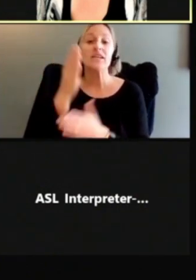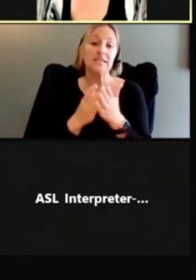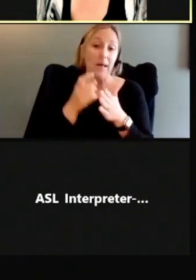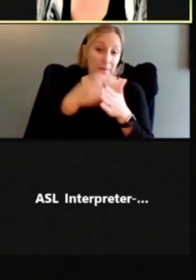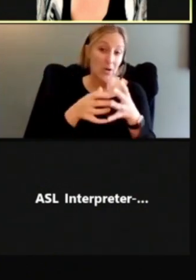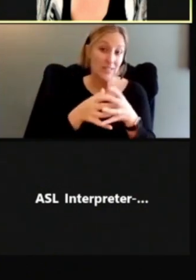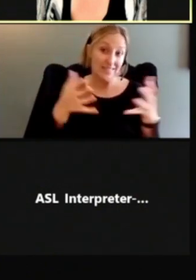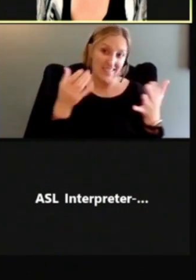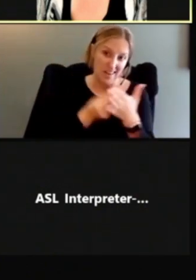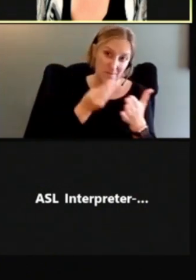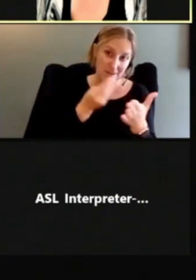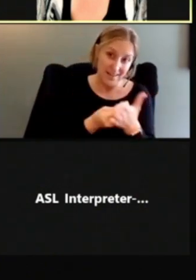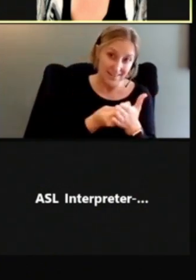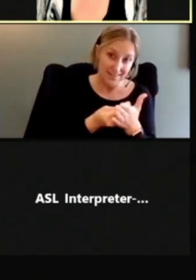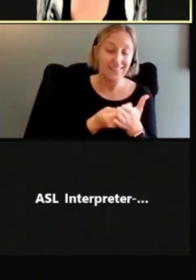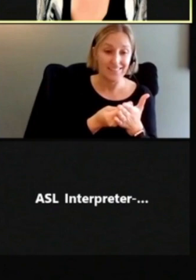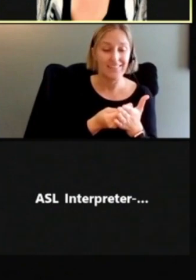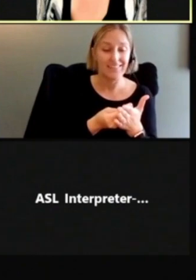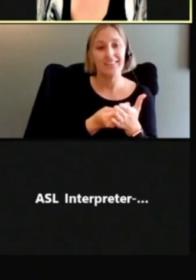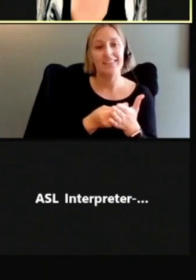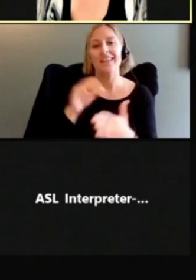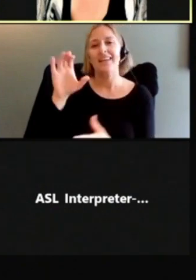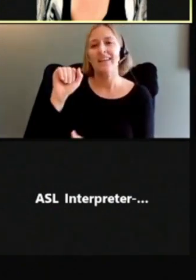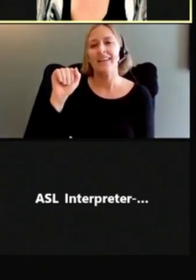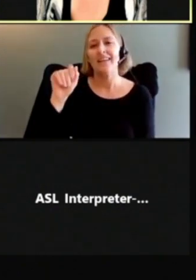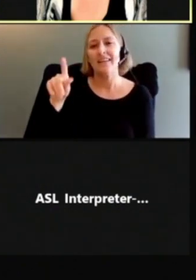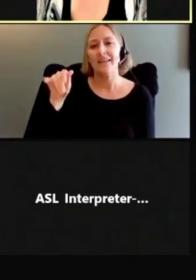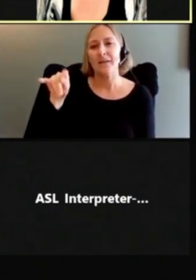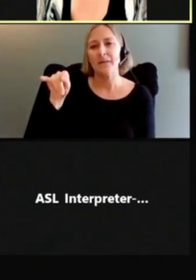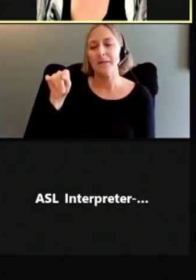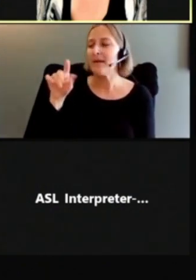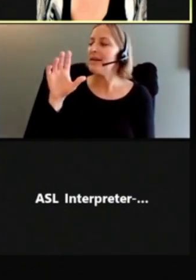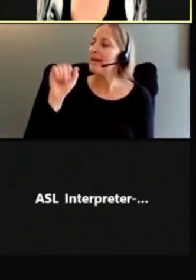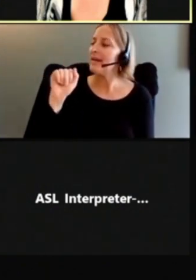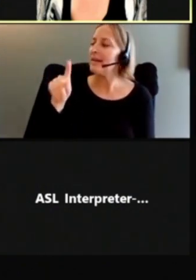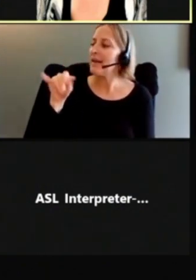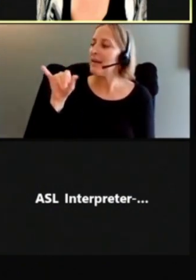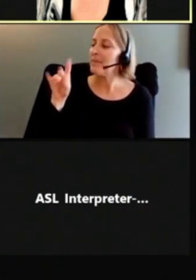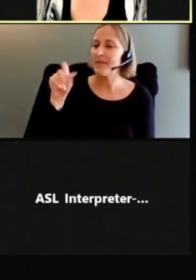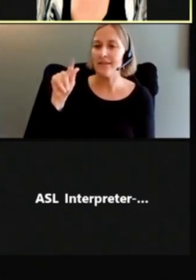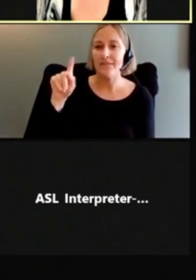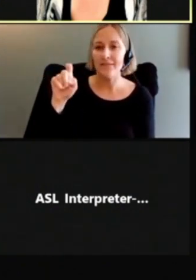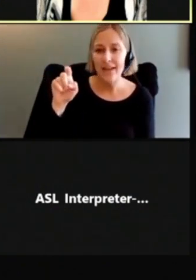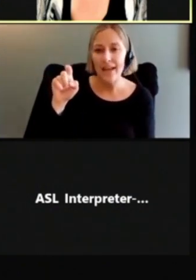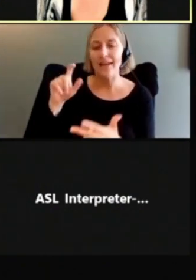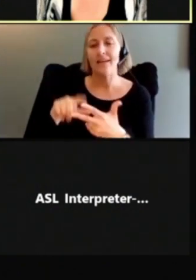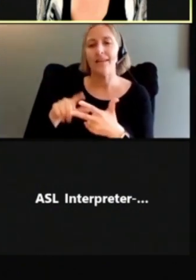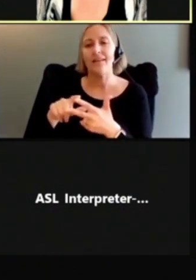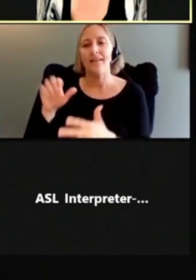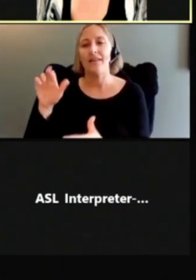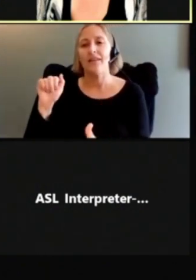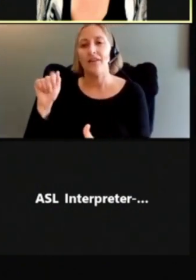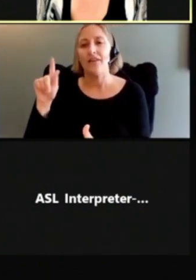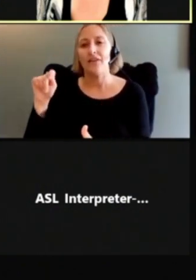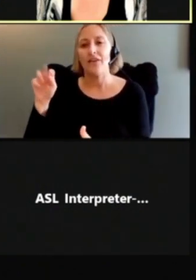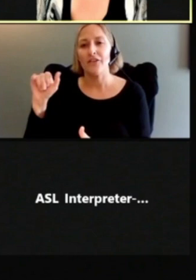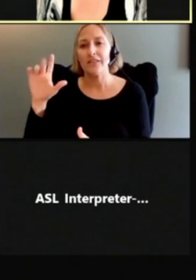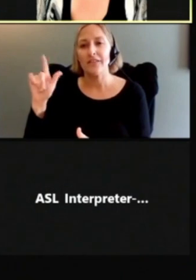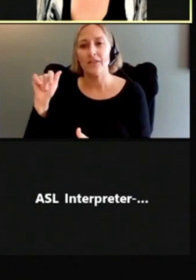money. There's things like Captivate or Articulate. And then there's some that are actually free. Moodle is one